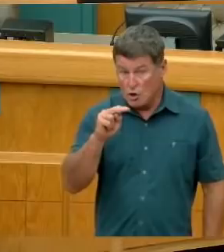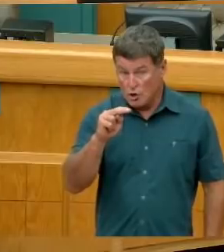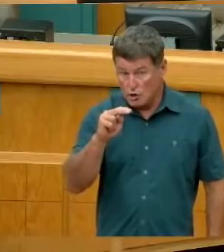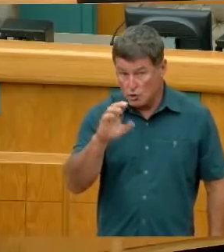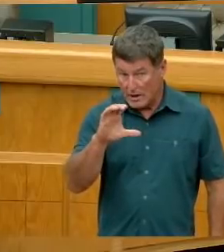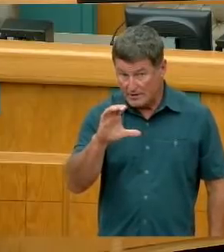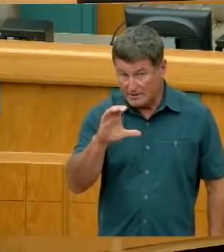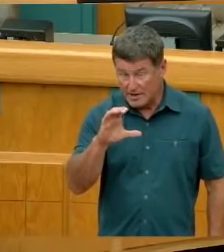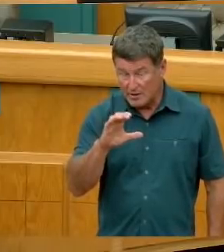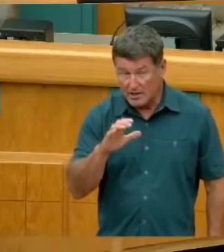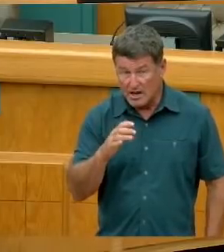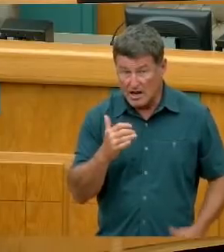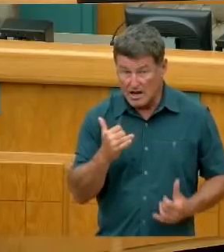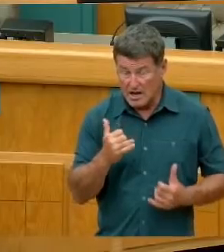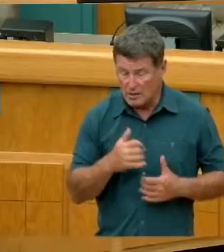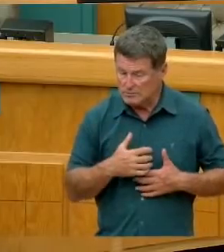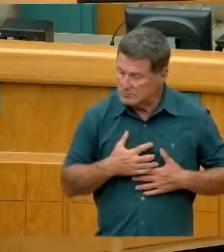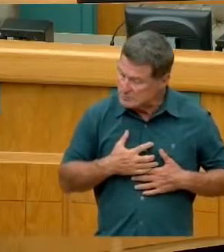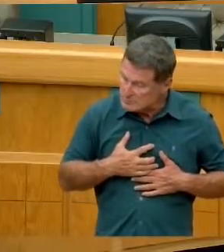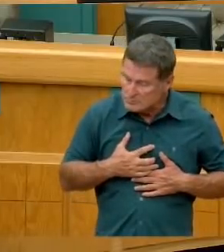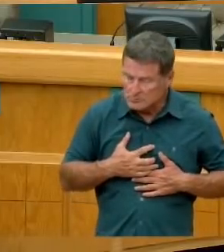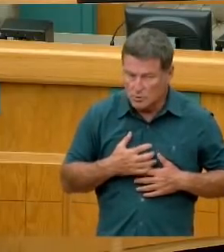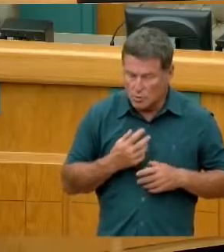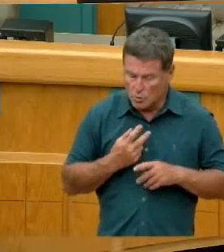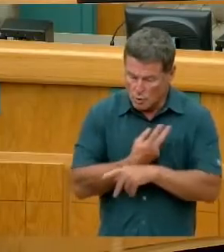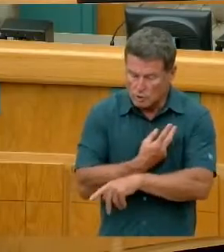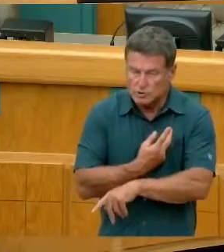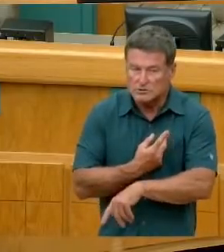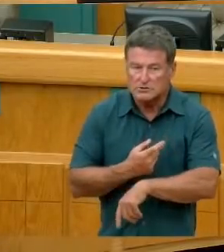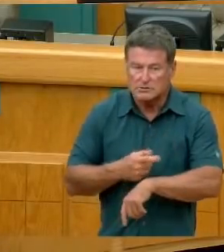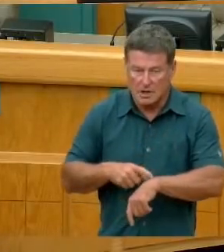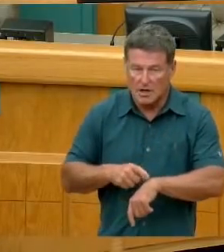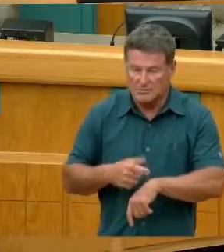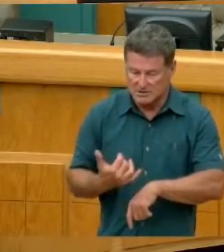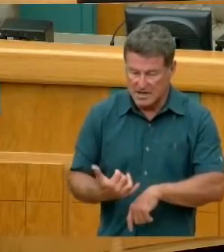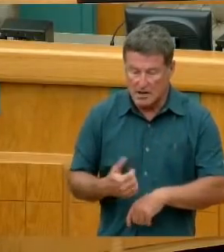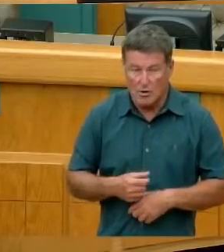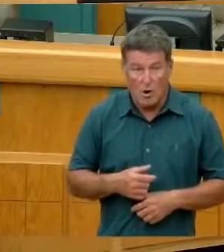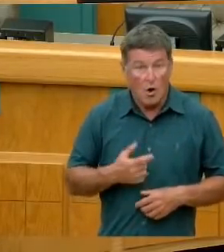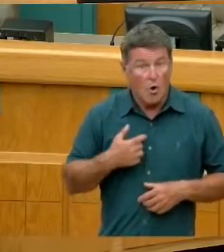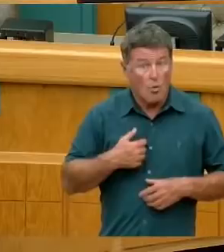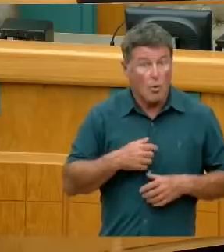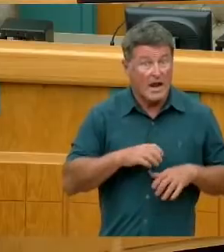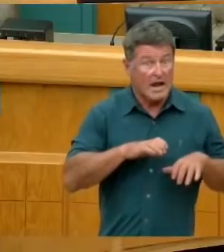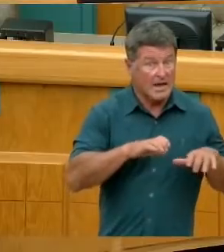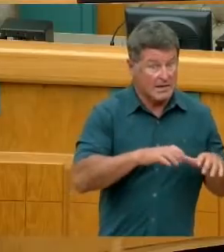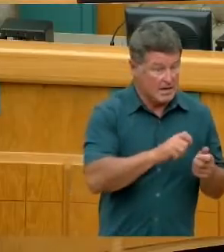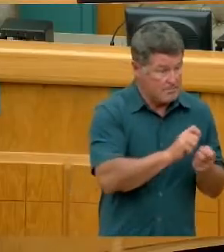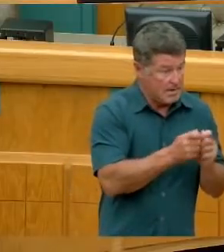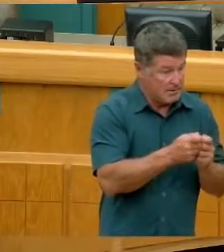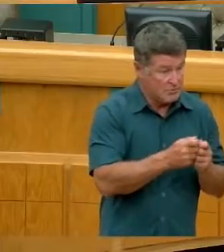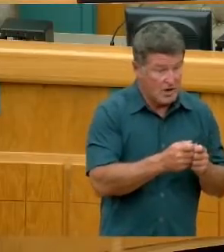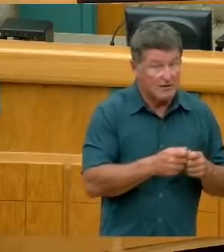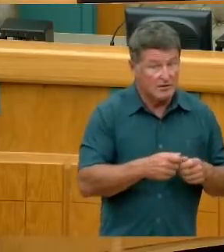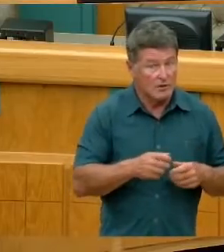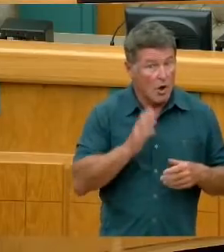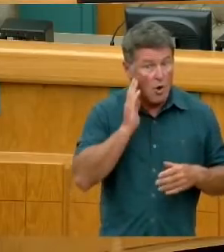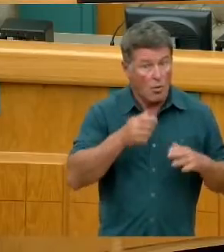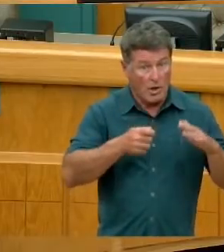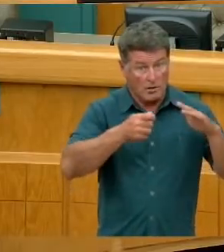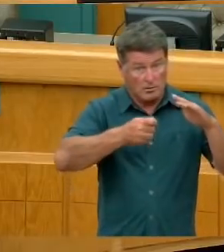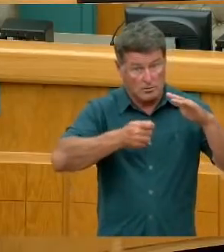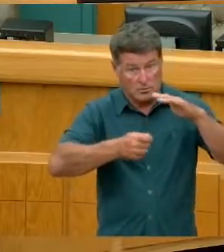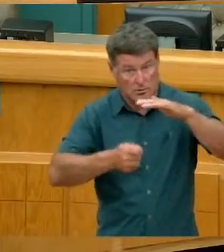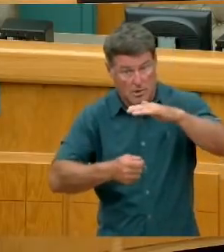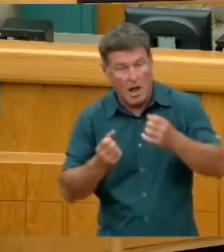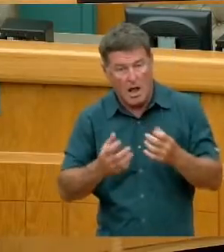Nueces County, we are seeing some of the worst days. And I believe that although we've taken the steps that will reduce infection, hospitalizations,